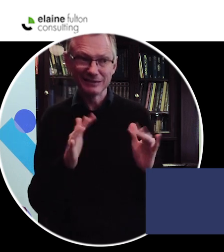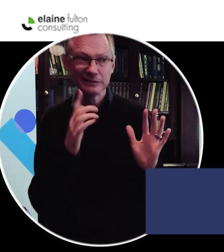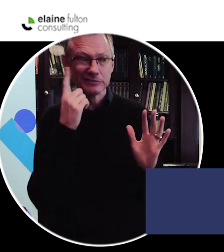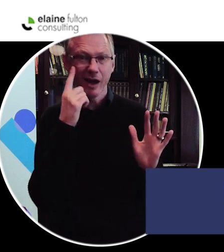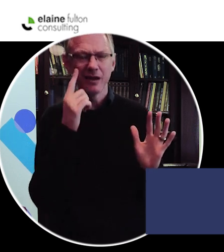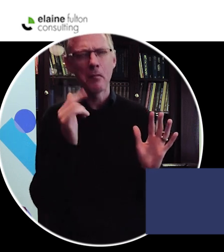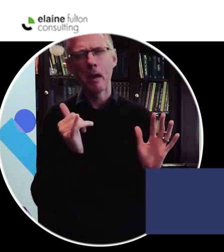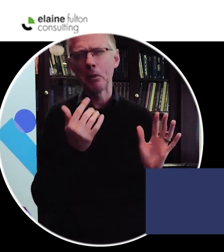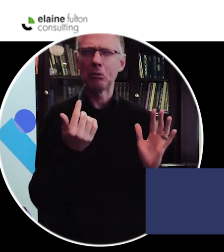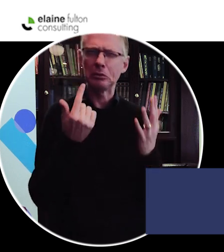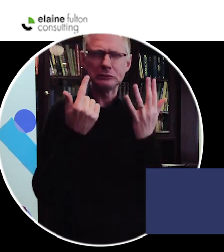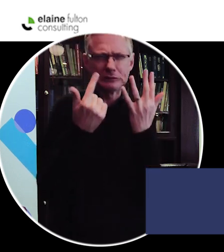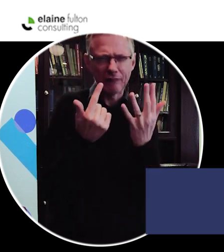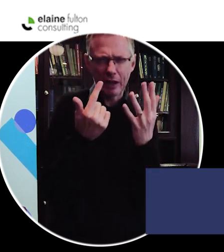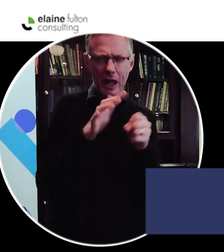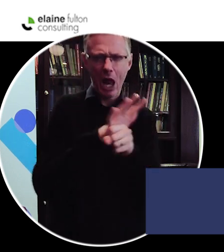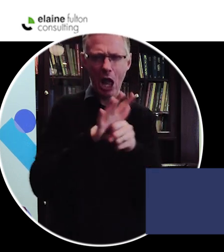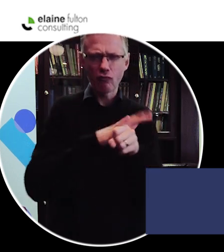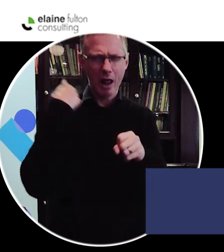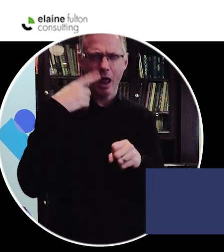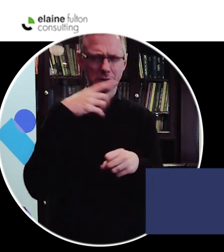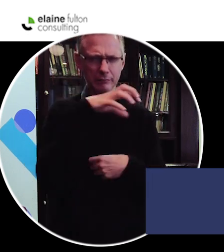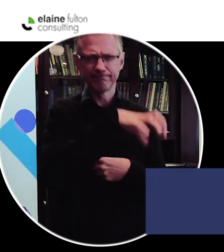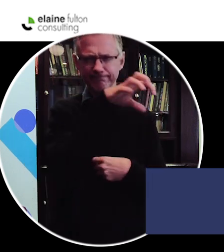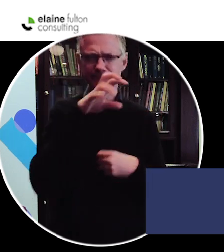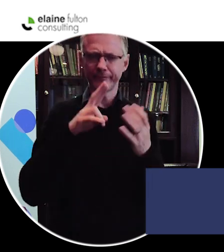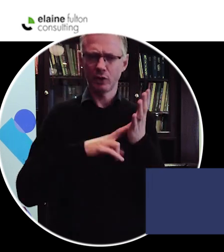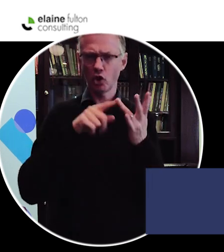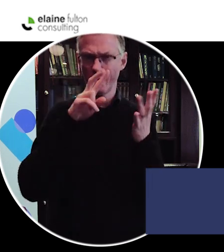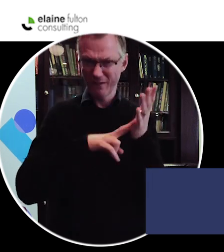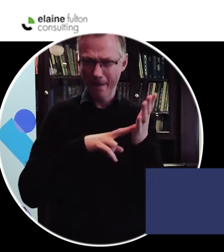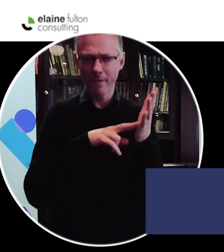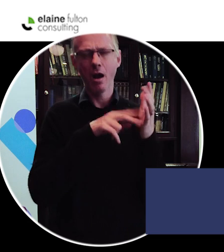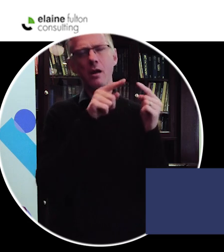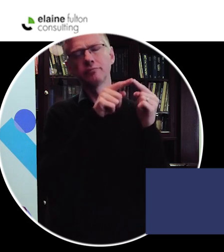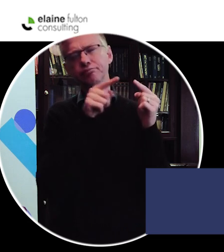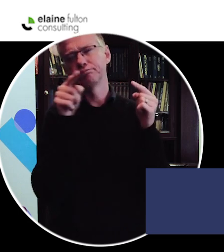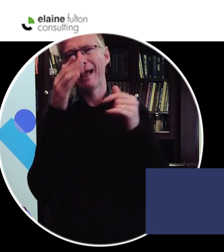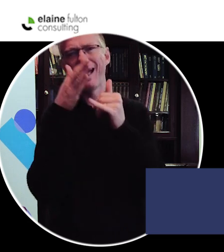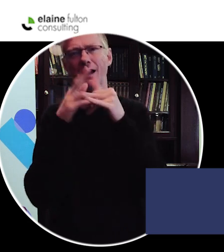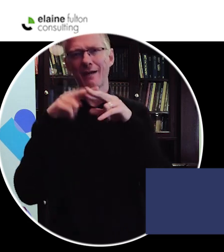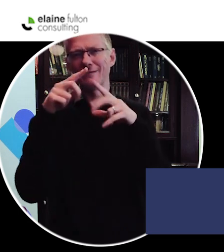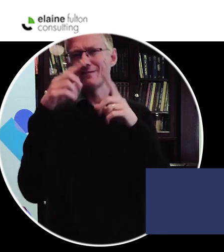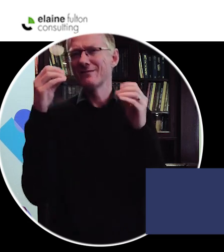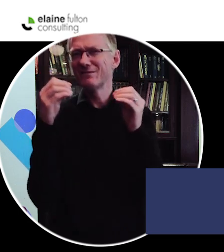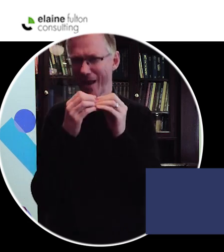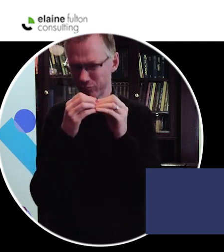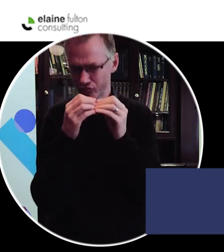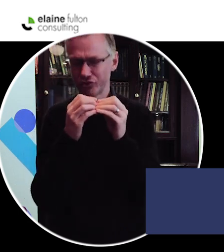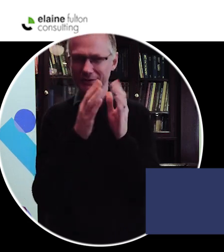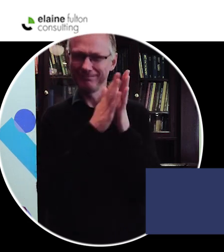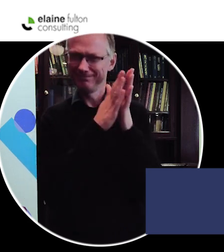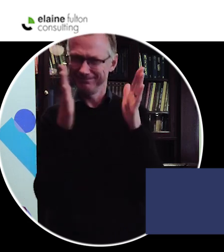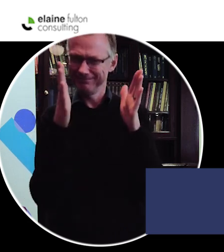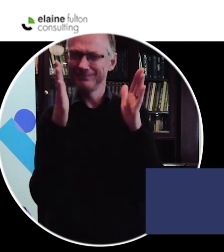probably about 7 of the areas in London from November to the end of February. And a subgroup of a